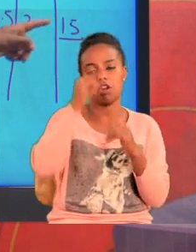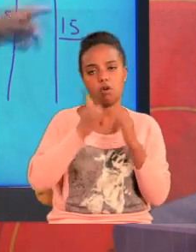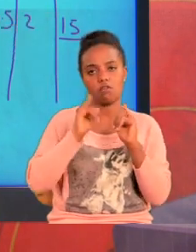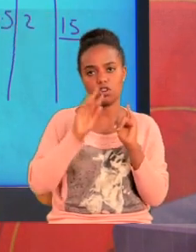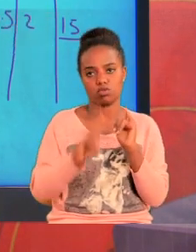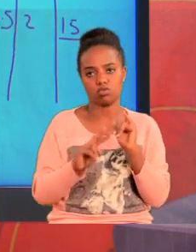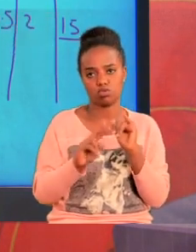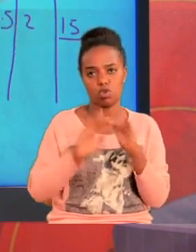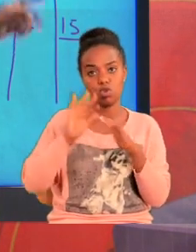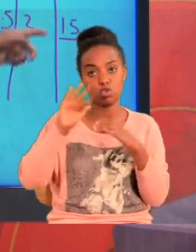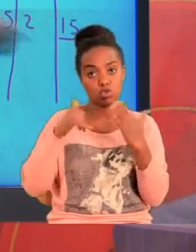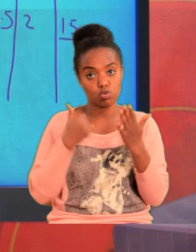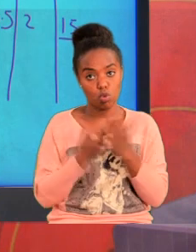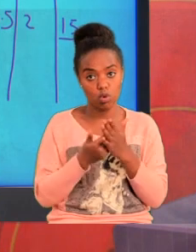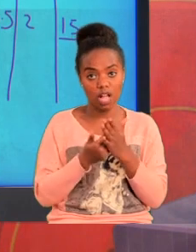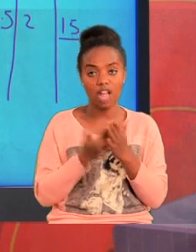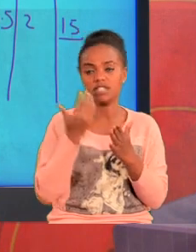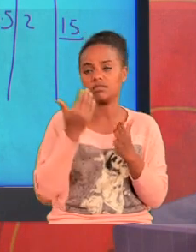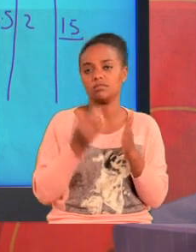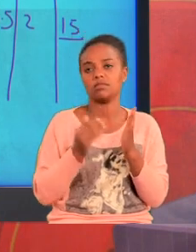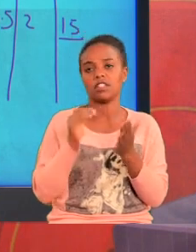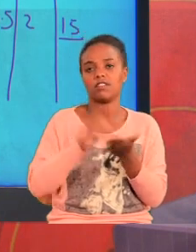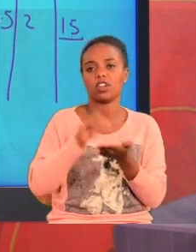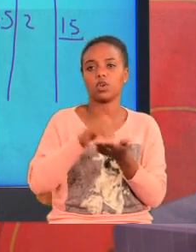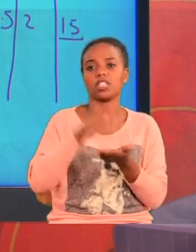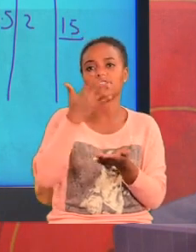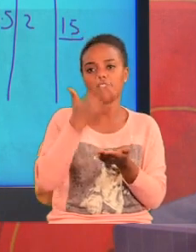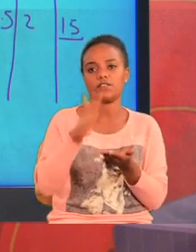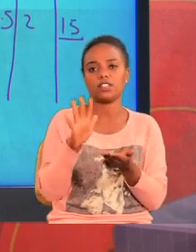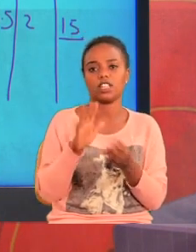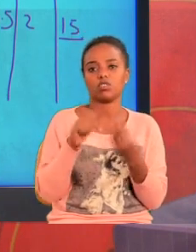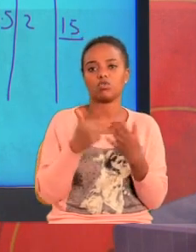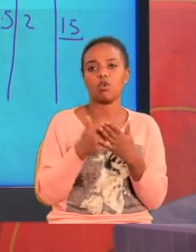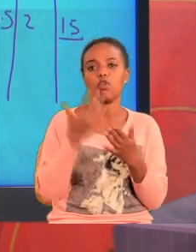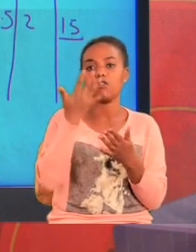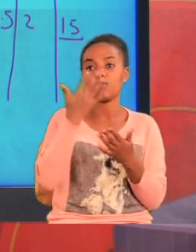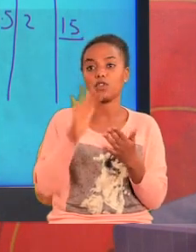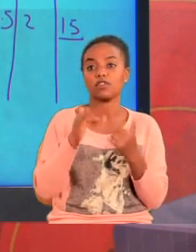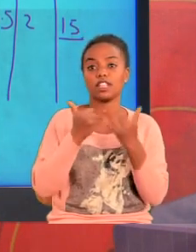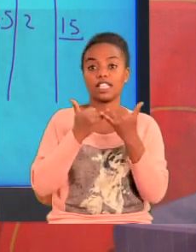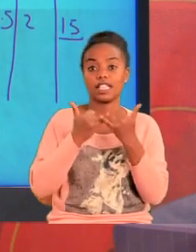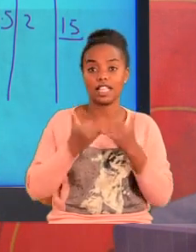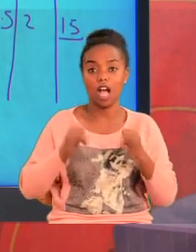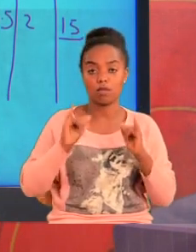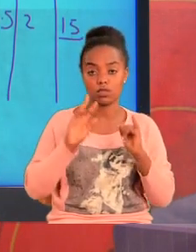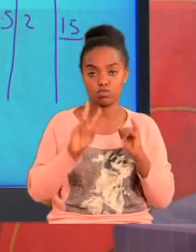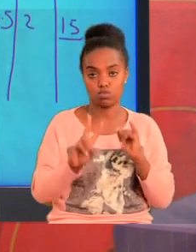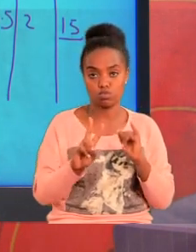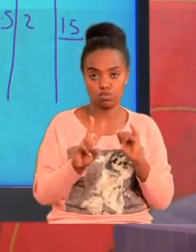Here we have the total data set is 15. When you divide 15 by 2,